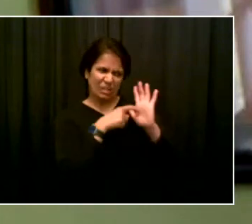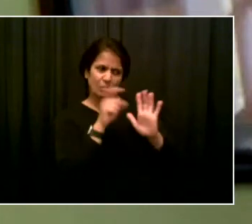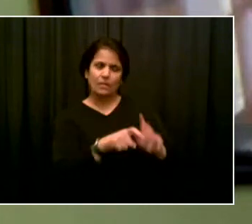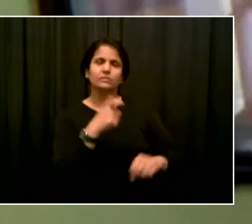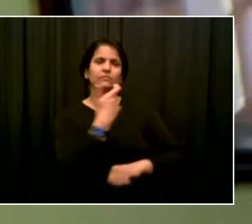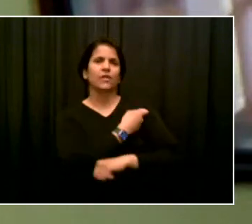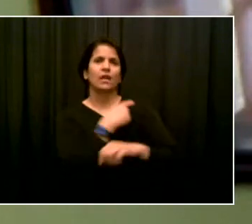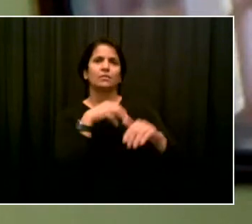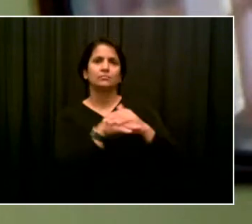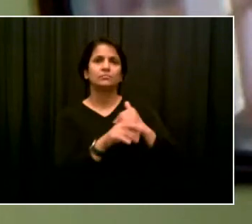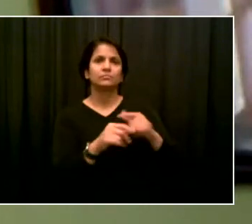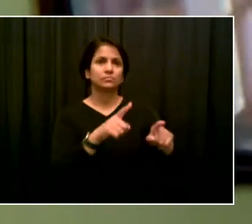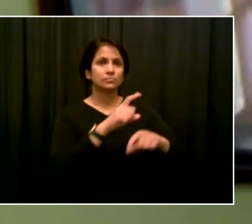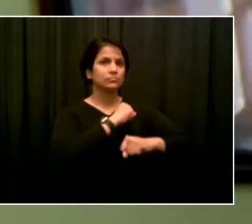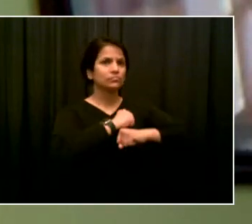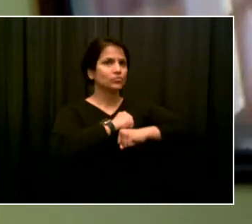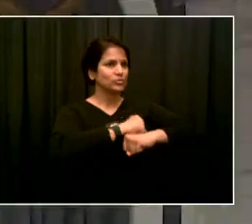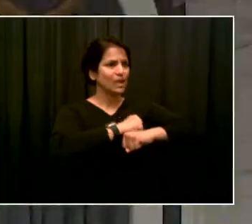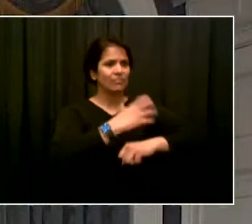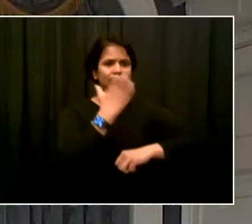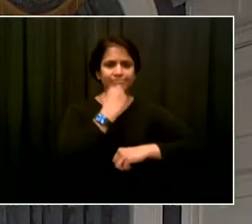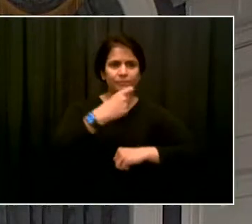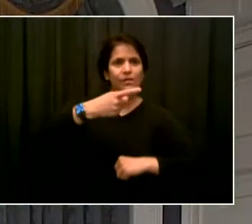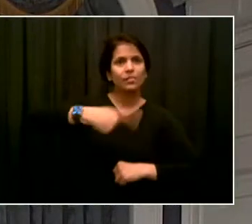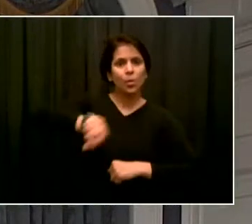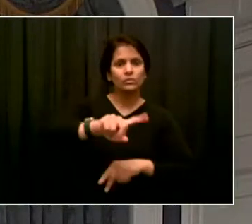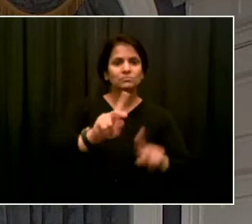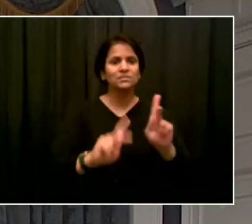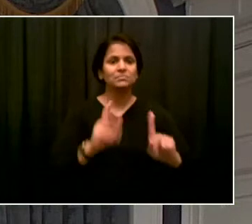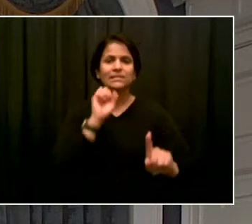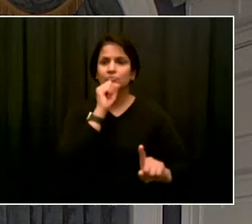protect. Thank you. Dr. Katz, you want to add?